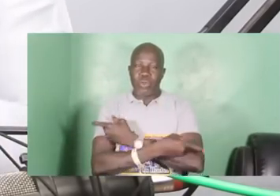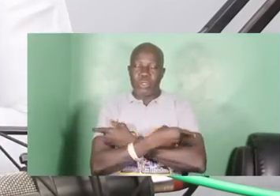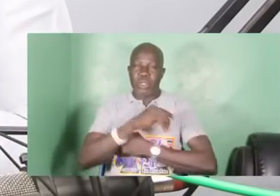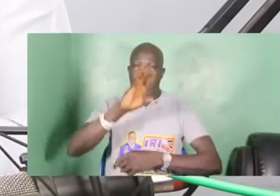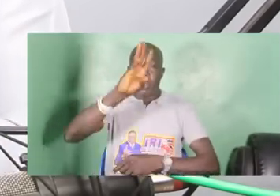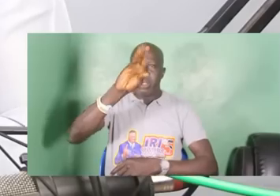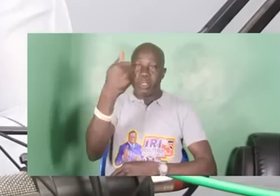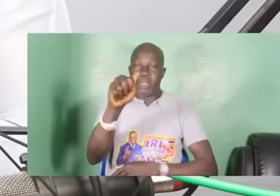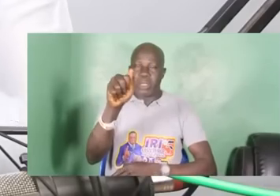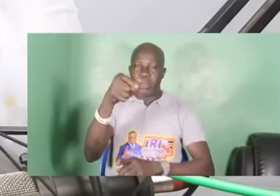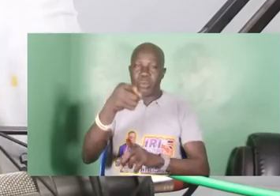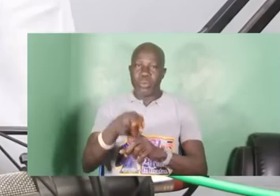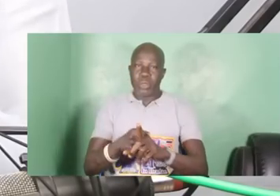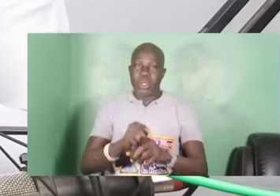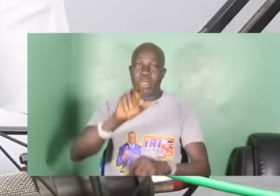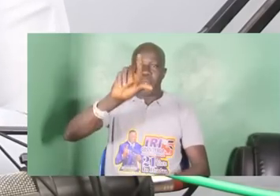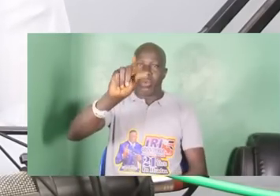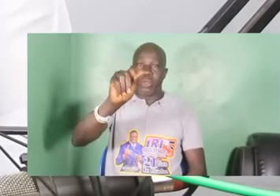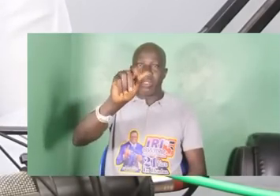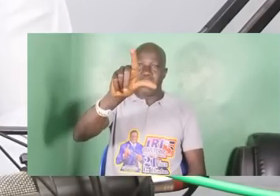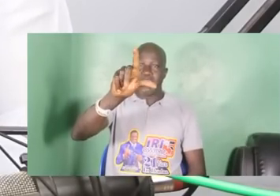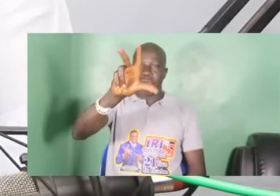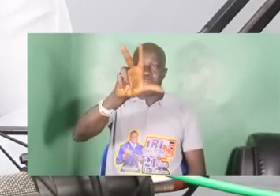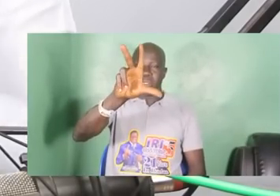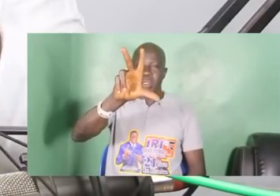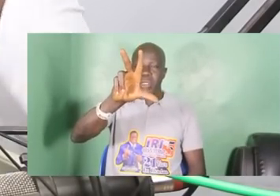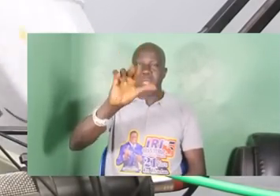kewa Thursday the 10th month. Oh, no, 2023. Yeah,